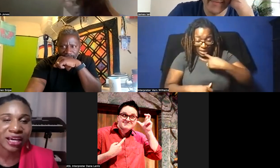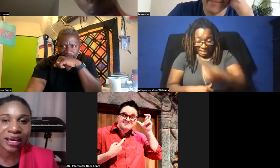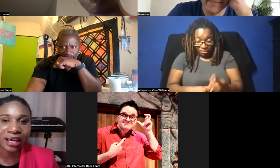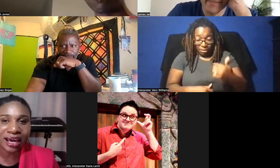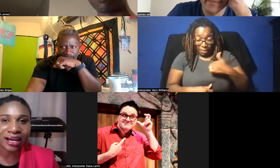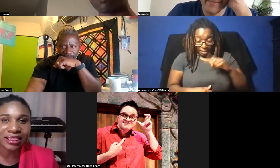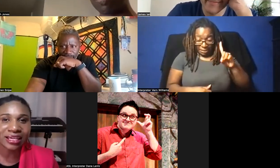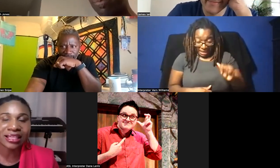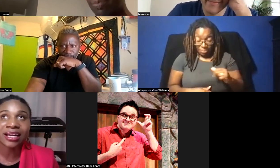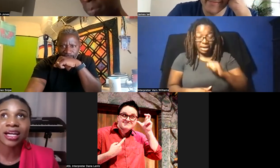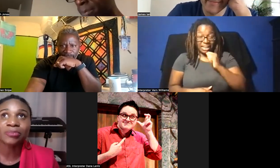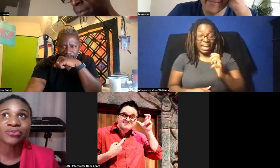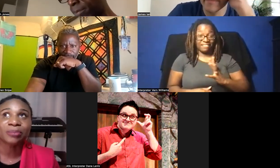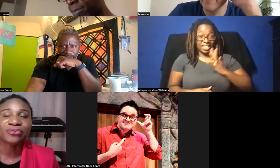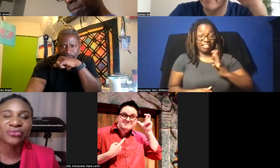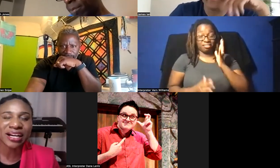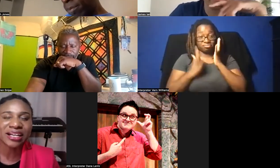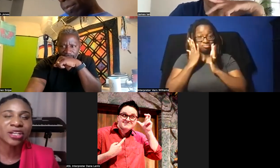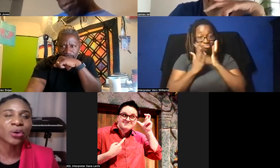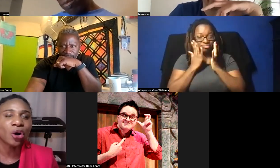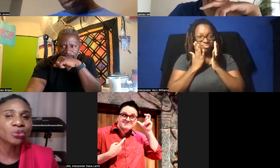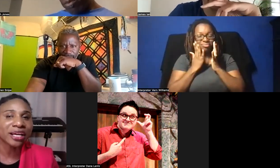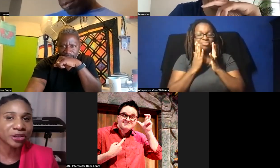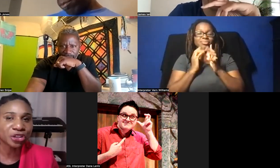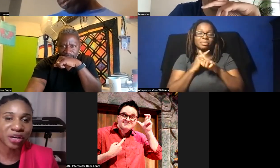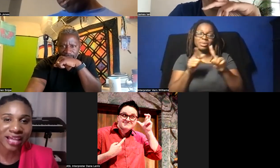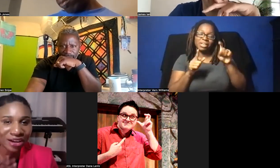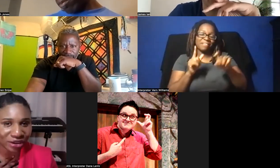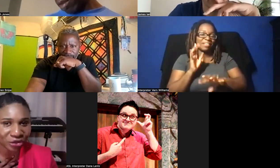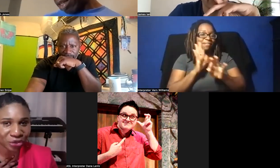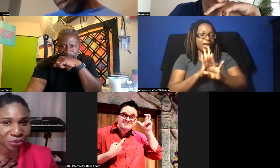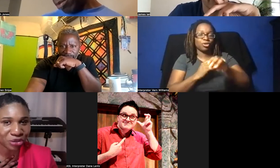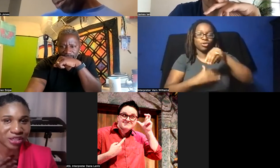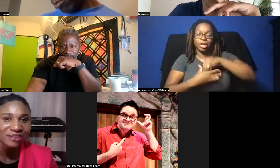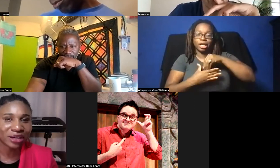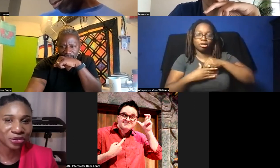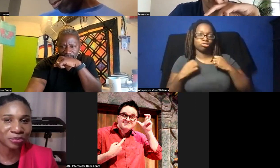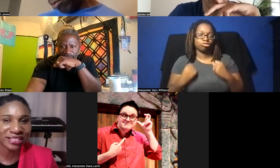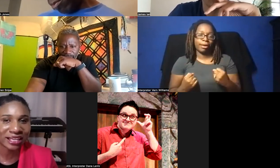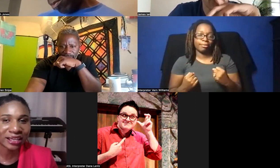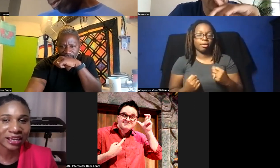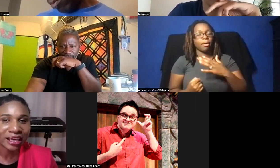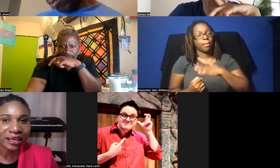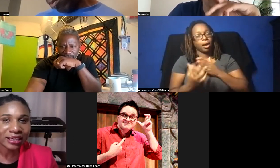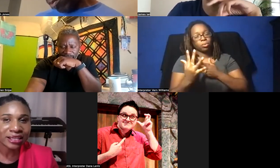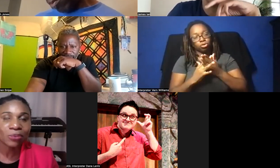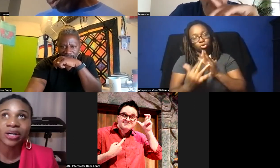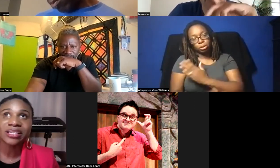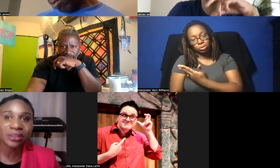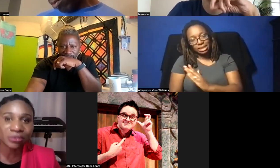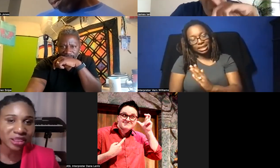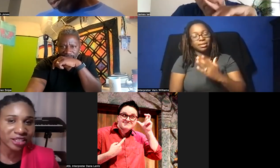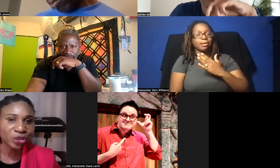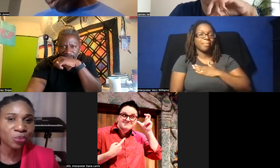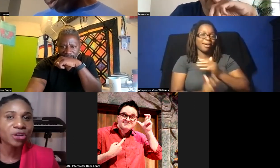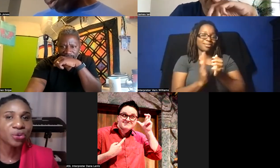ashamed? And I think that it comes from finding your own inner strength. I found it through music. I found it through my talent. It's like, what is